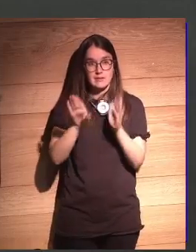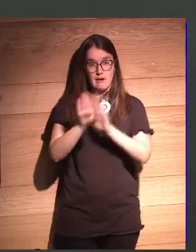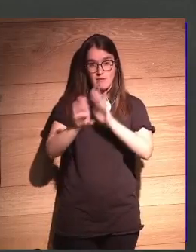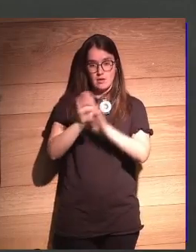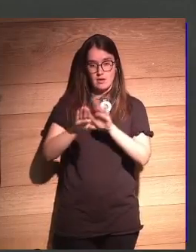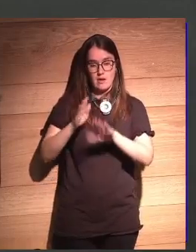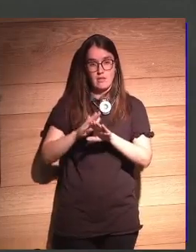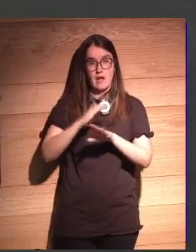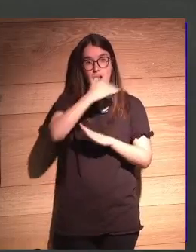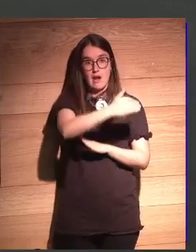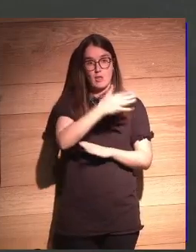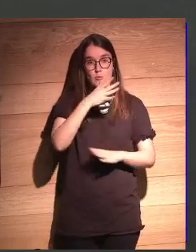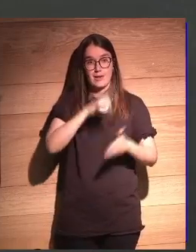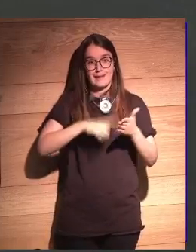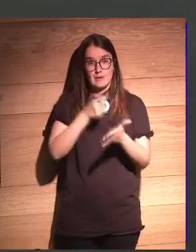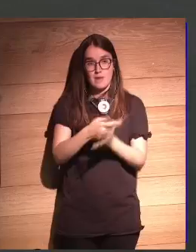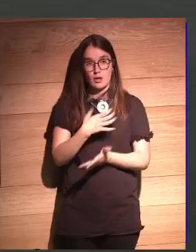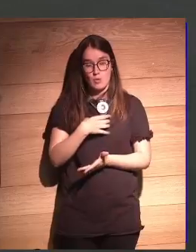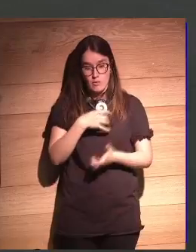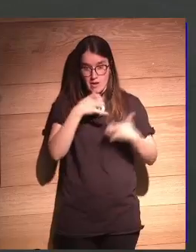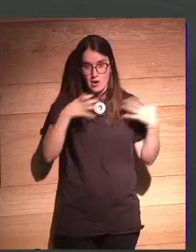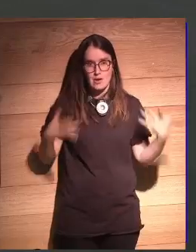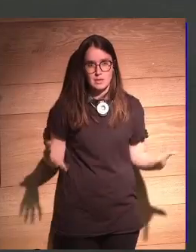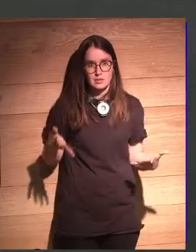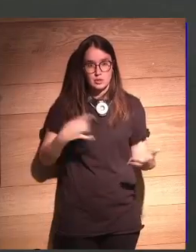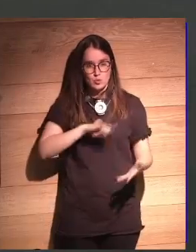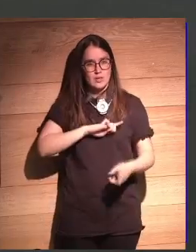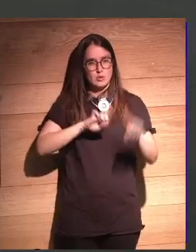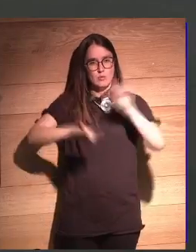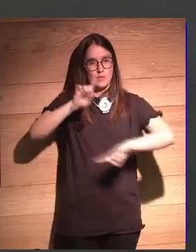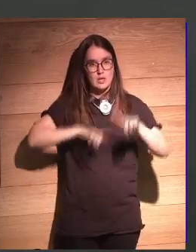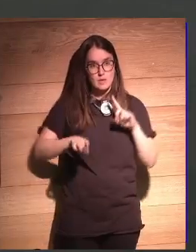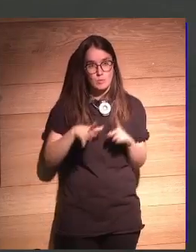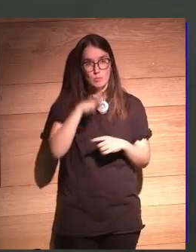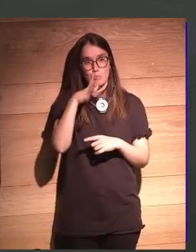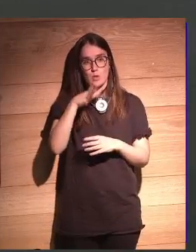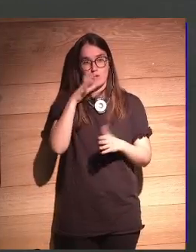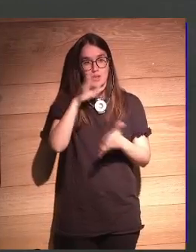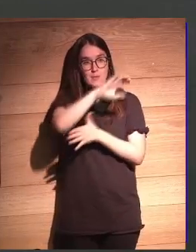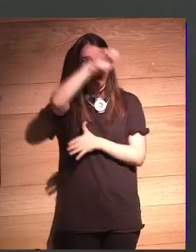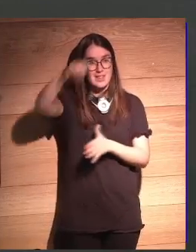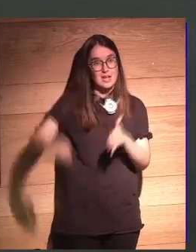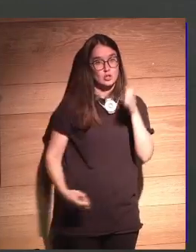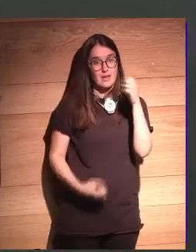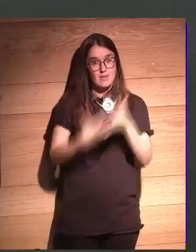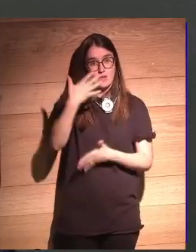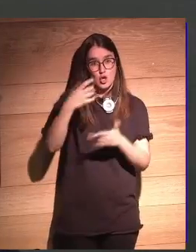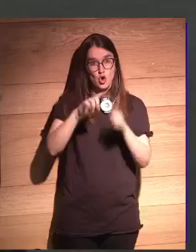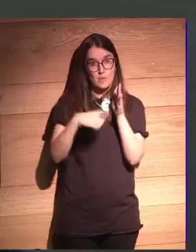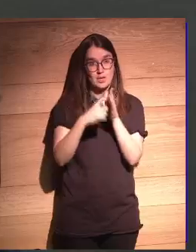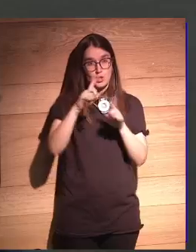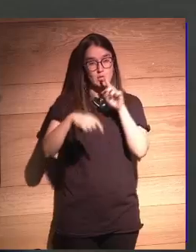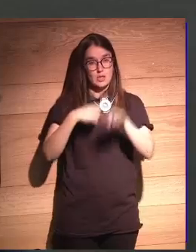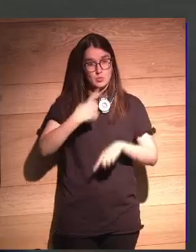this is a very low number of people. The fact that they're evicting your neighbor next door today is our problem, because